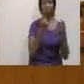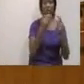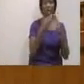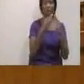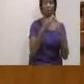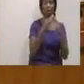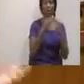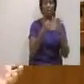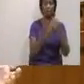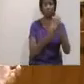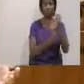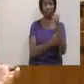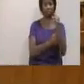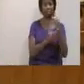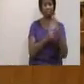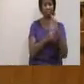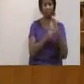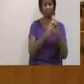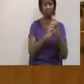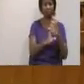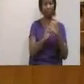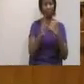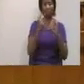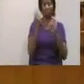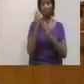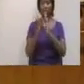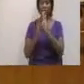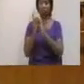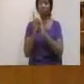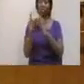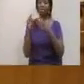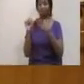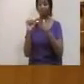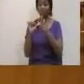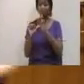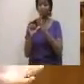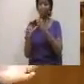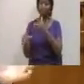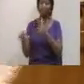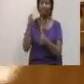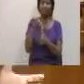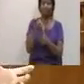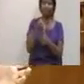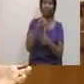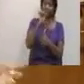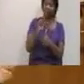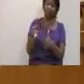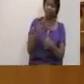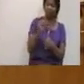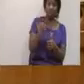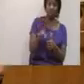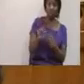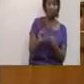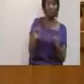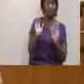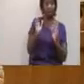Grant, now, rural development has been identified as one of the country's major priorities. And I agree, and we all agree. But is this